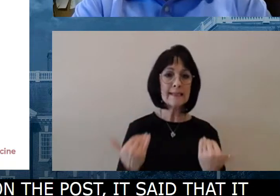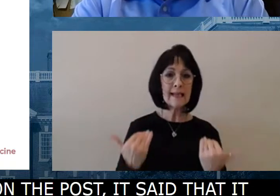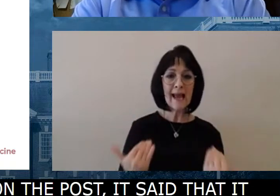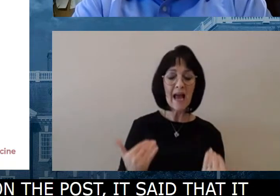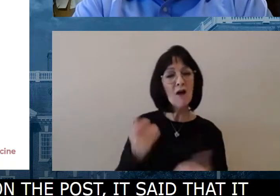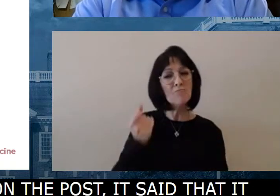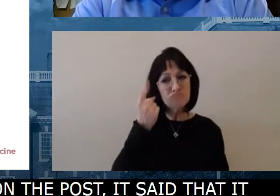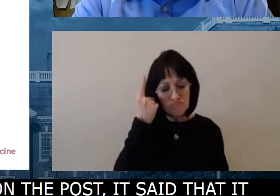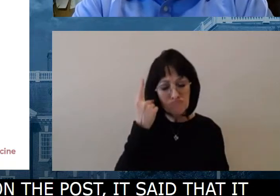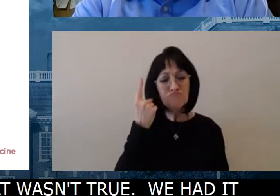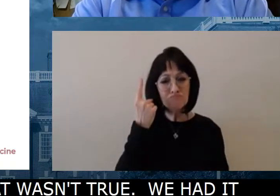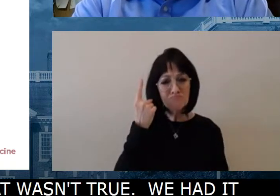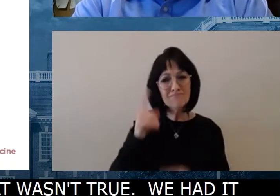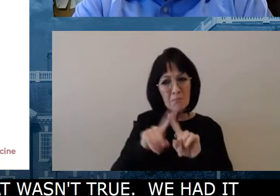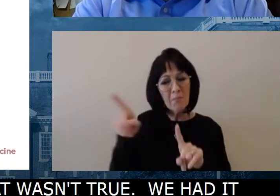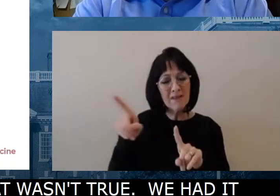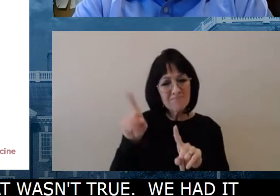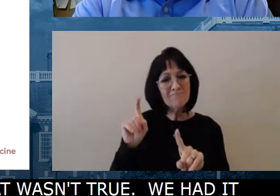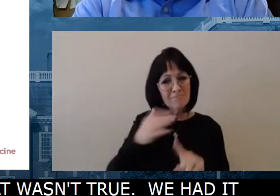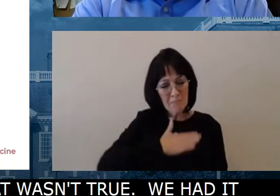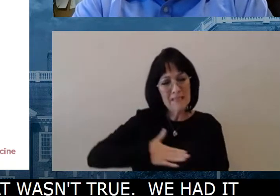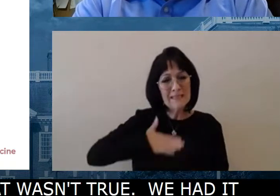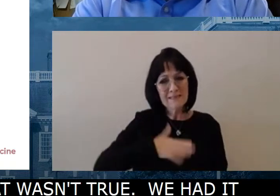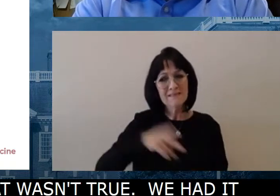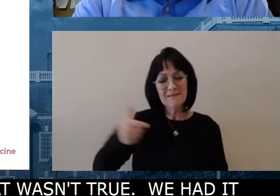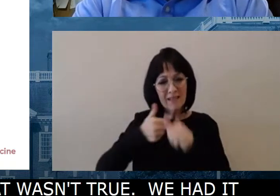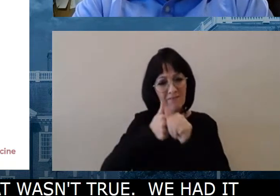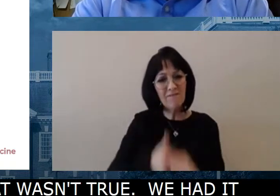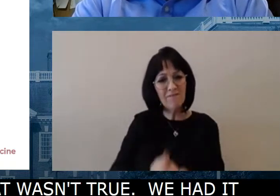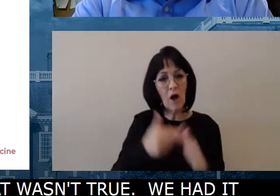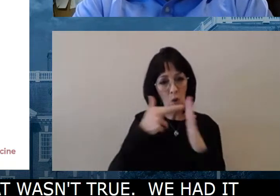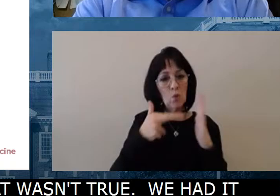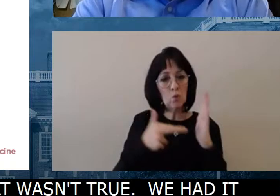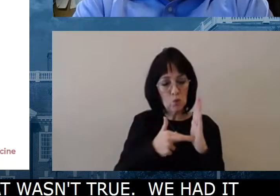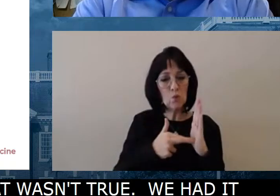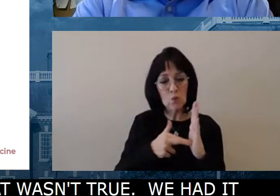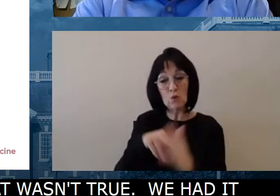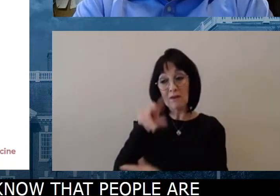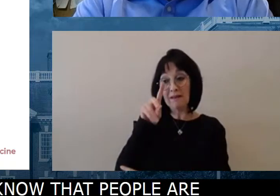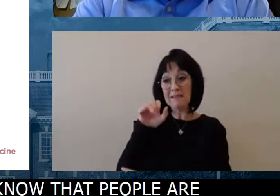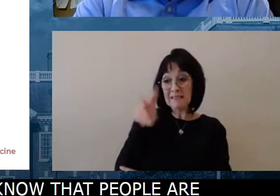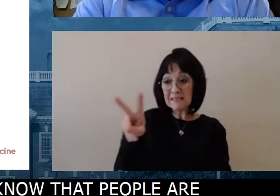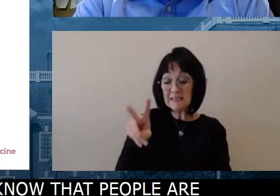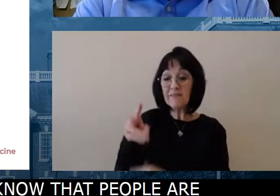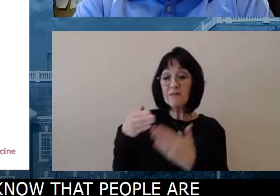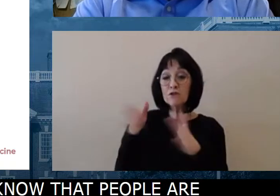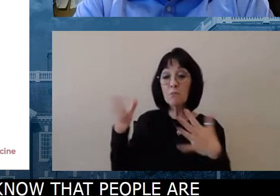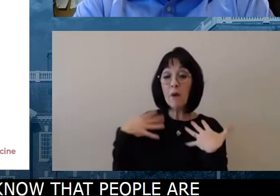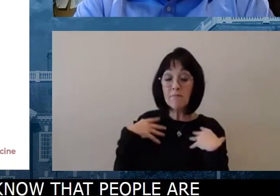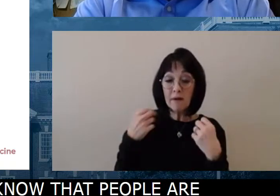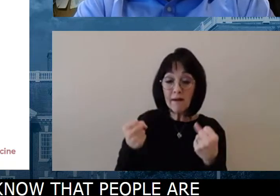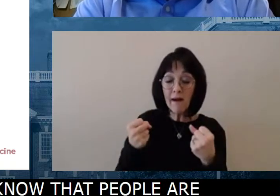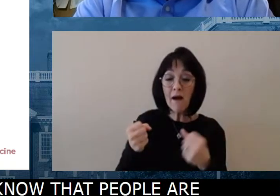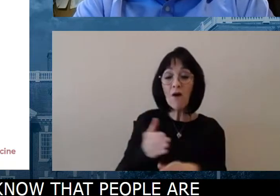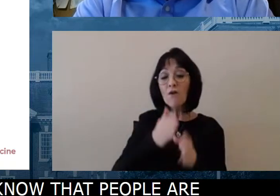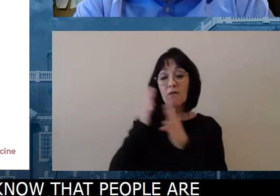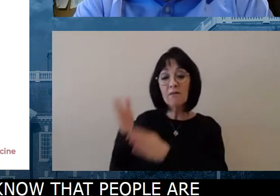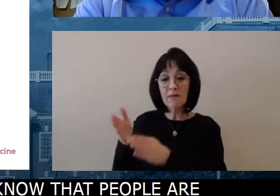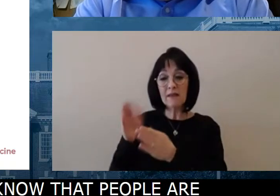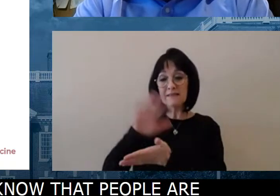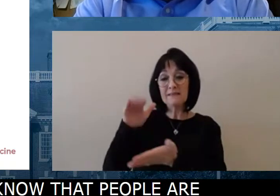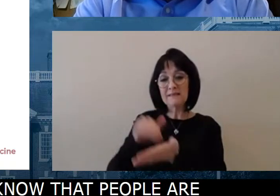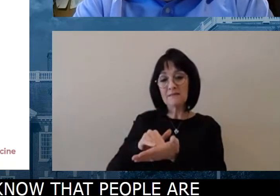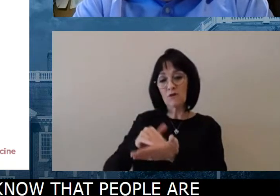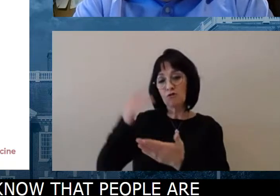follow the systematic process that the, Division of Public Health and the CDC and our other partners have written and approved.